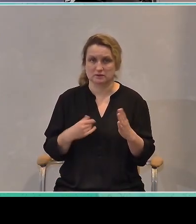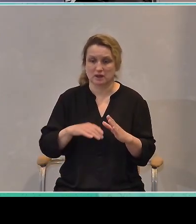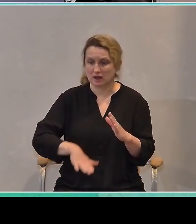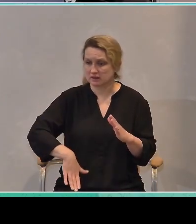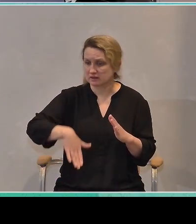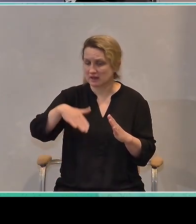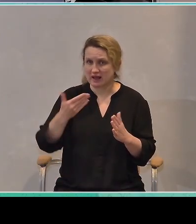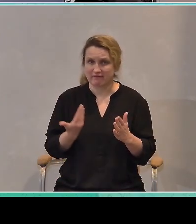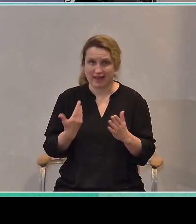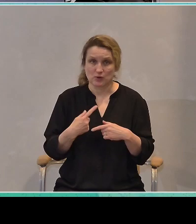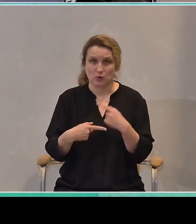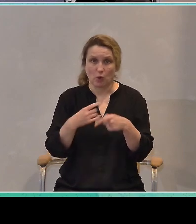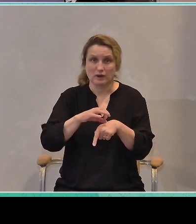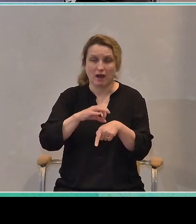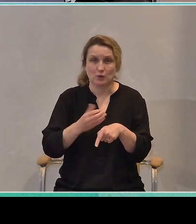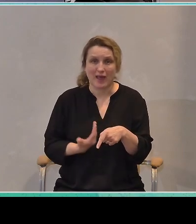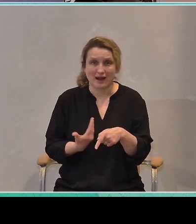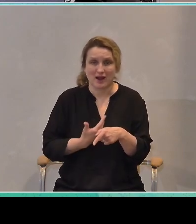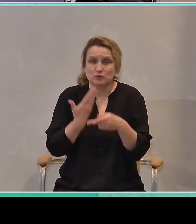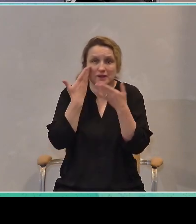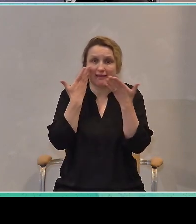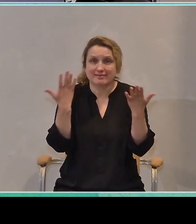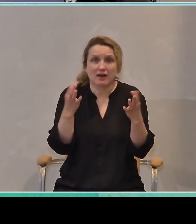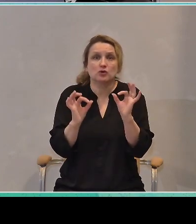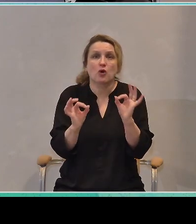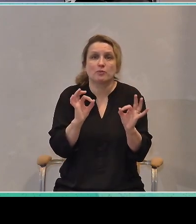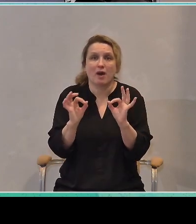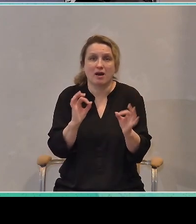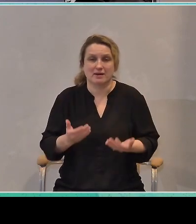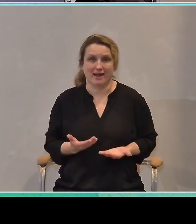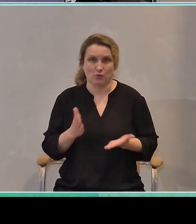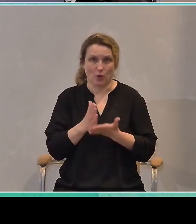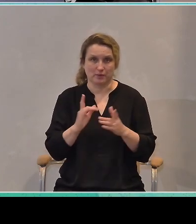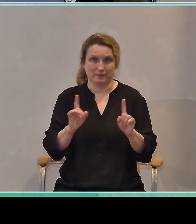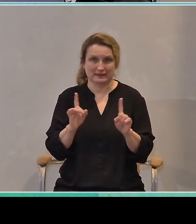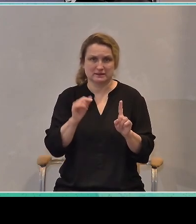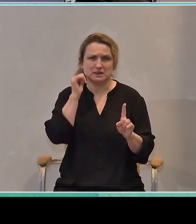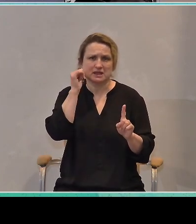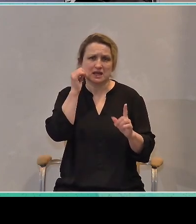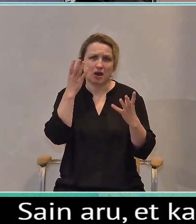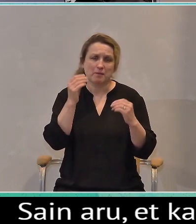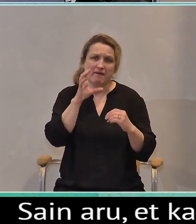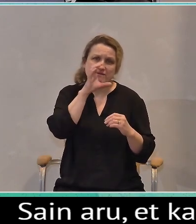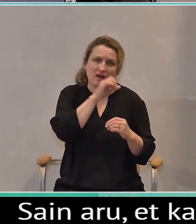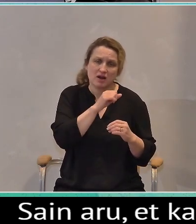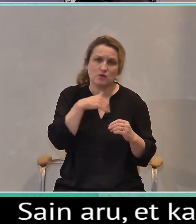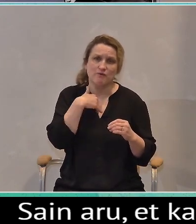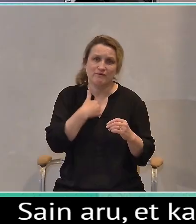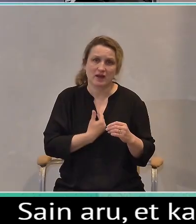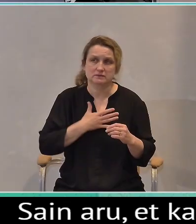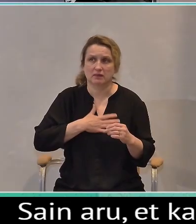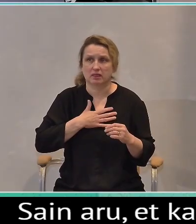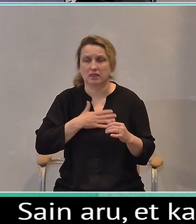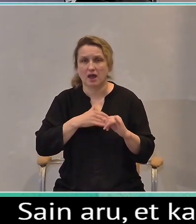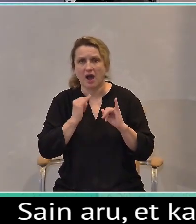about EDS when I'd read about POTS syndrome. So I was wondering how I hadn't figured it out before. But when you